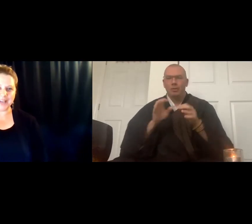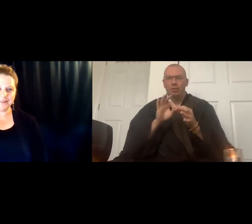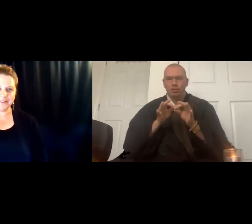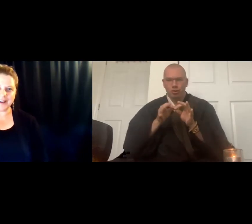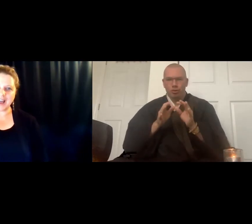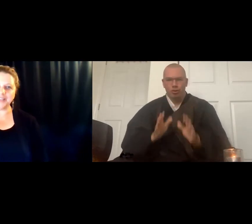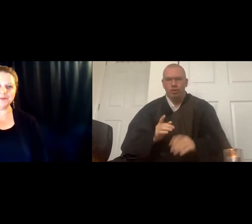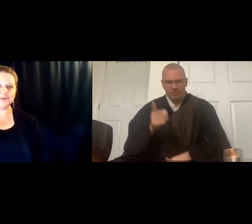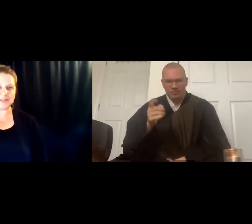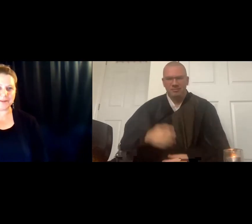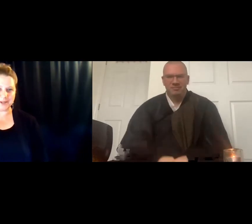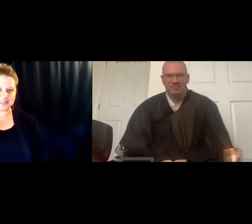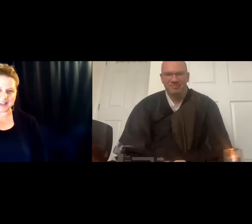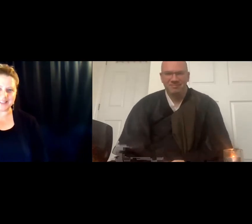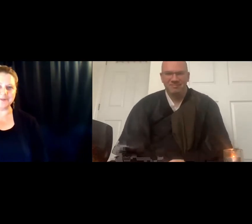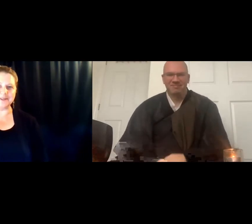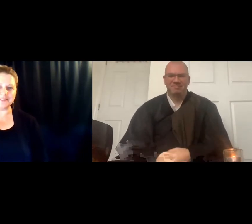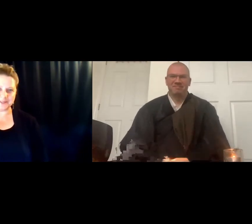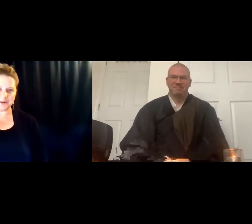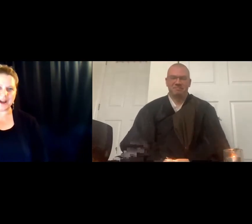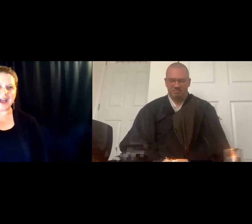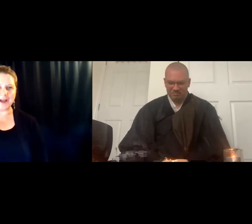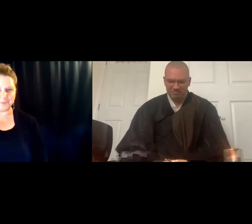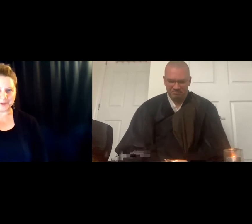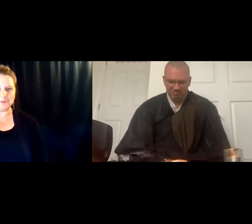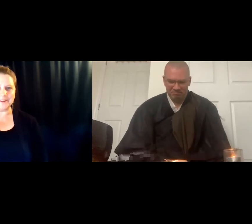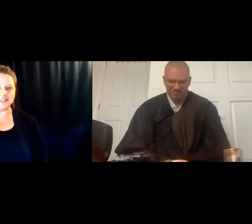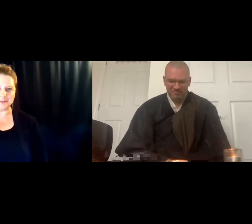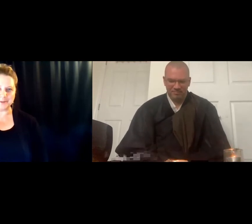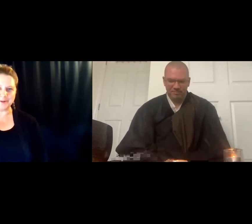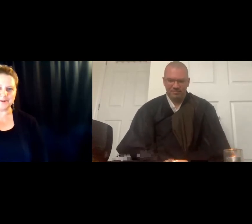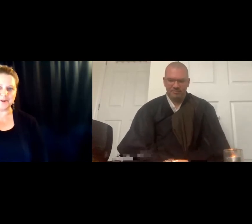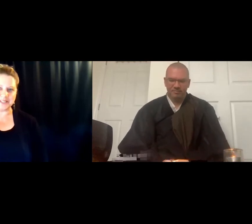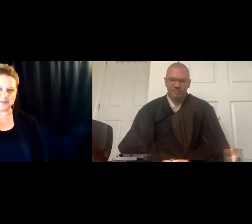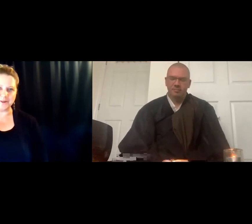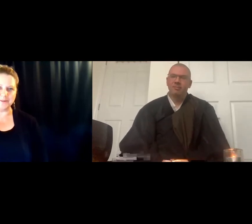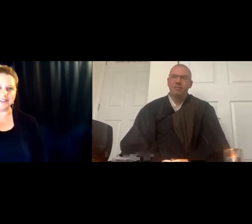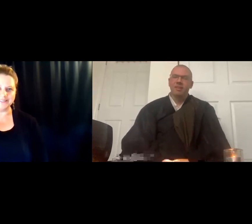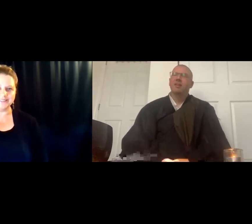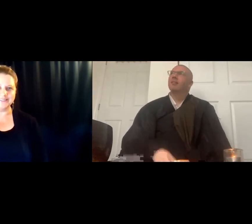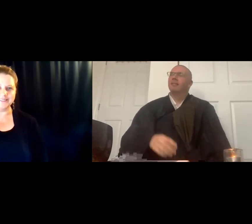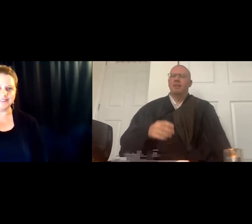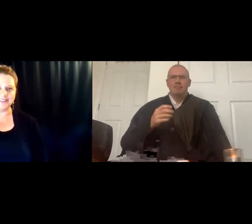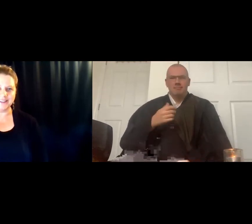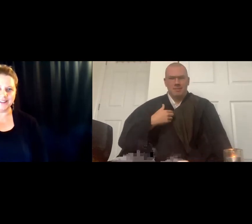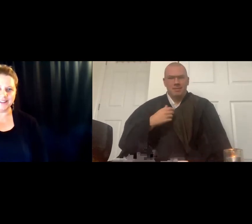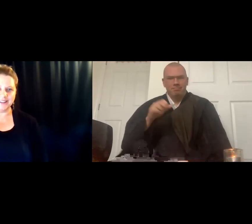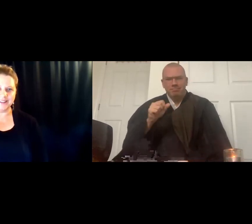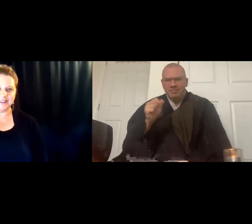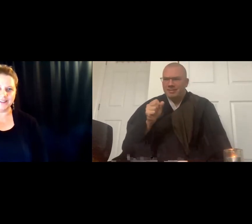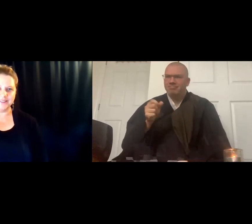I'm deaf. I use American Sign Language, so I'm working with an interpreter who's voicing for me.